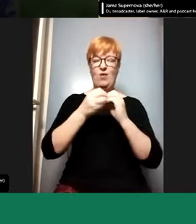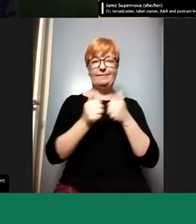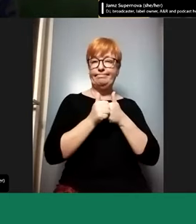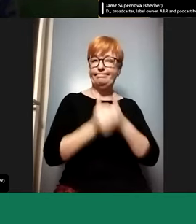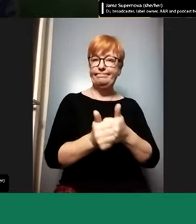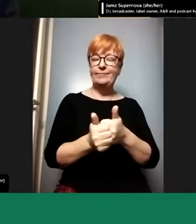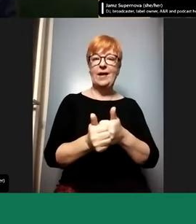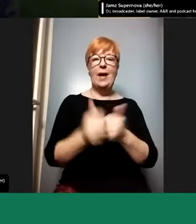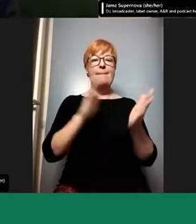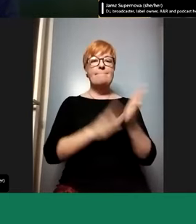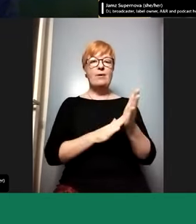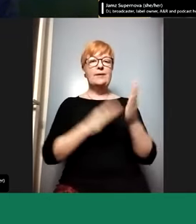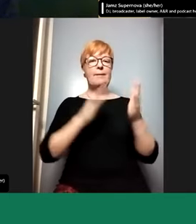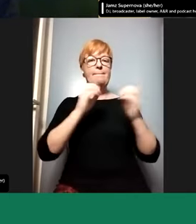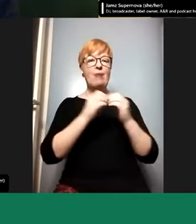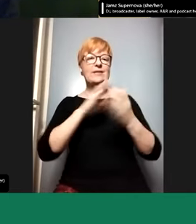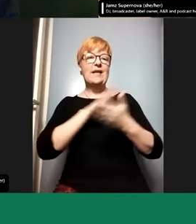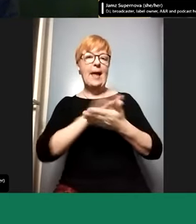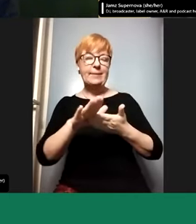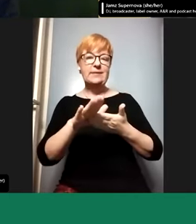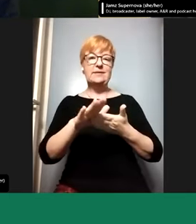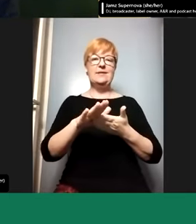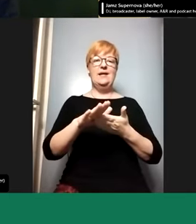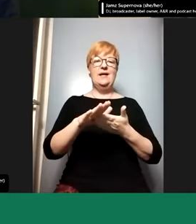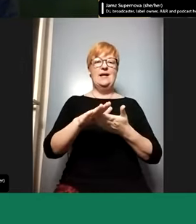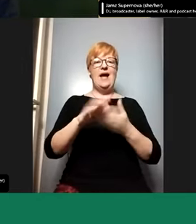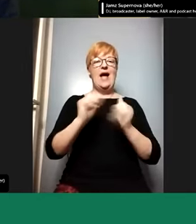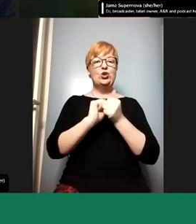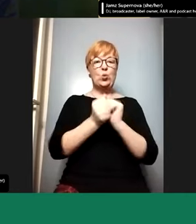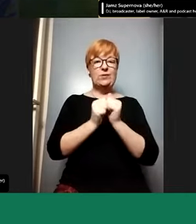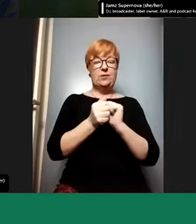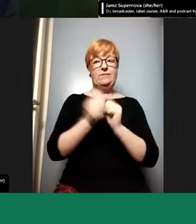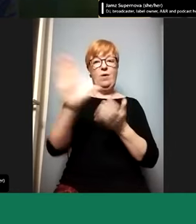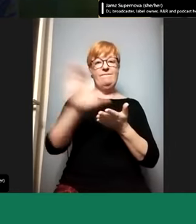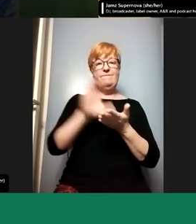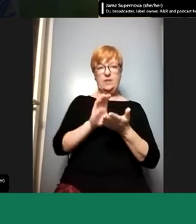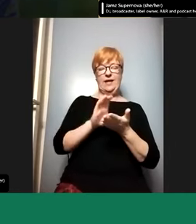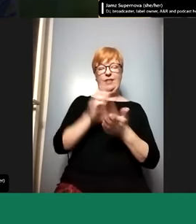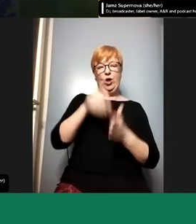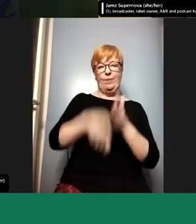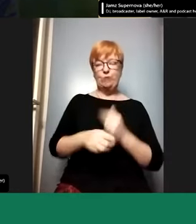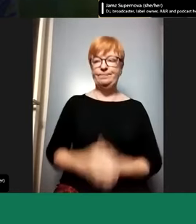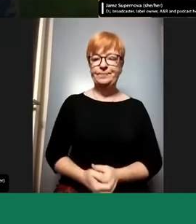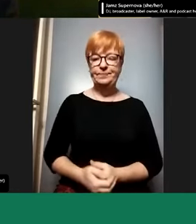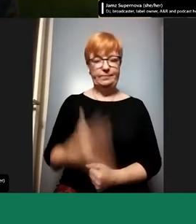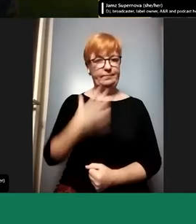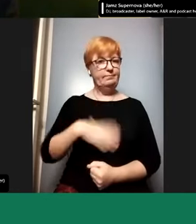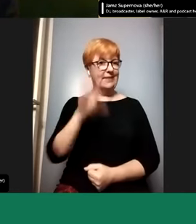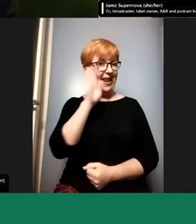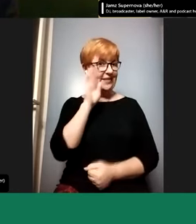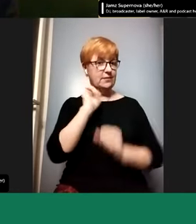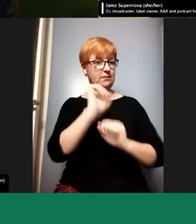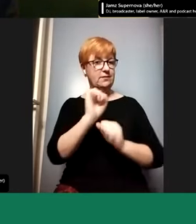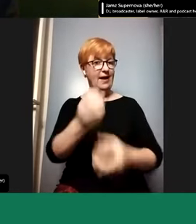Michael Barrington Hibbett Associates for funding the commission. We really want to listen and build on the audience's feedback for